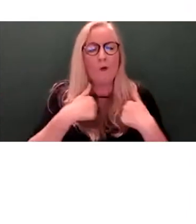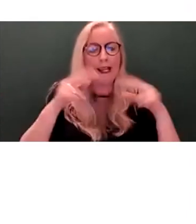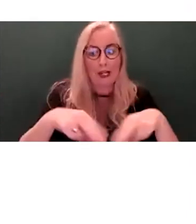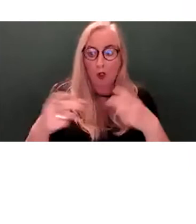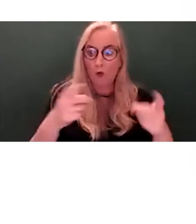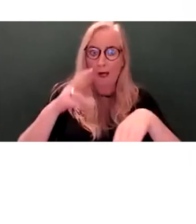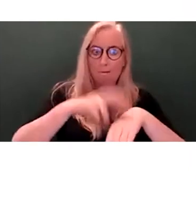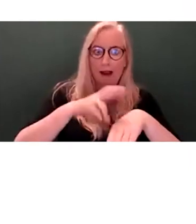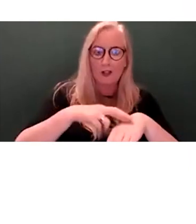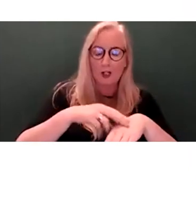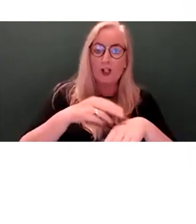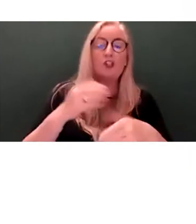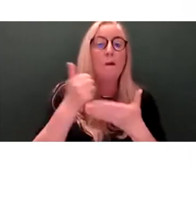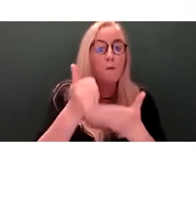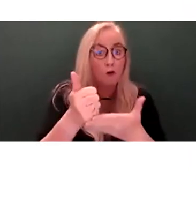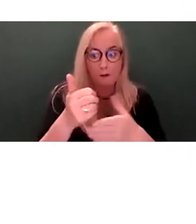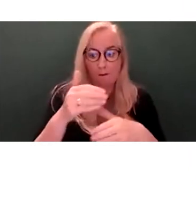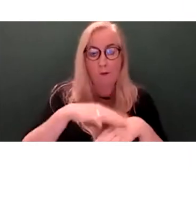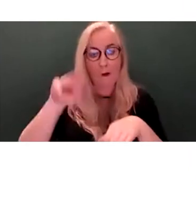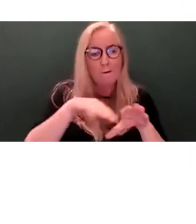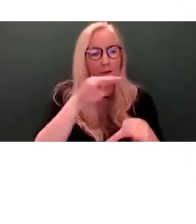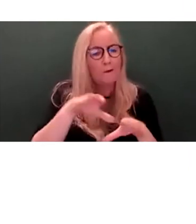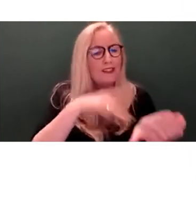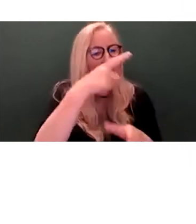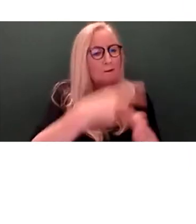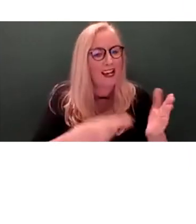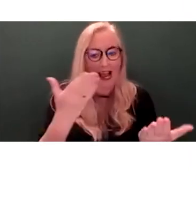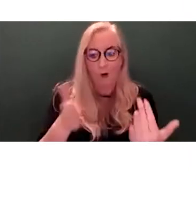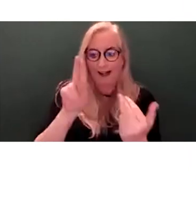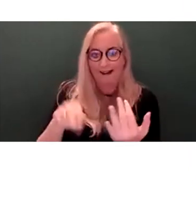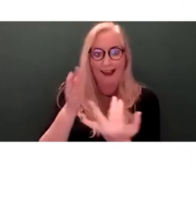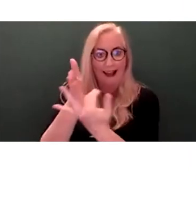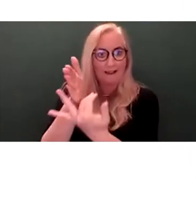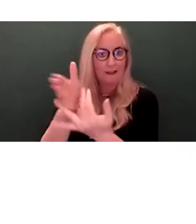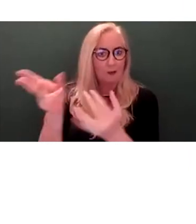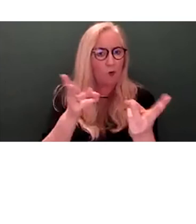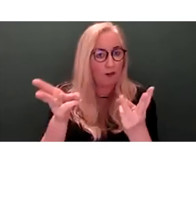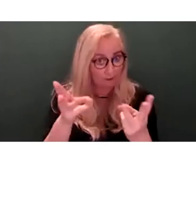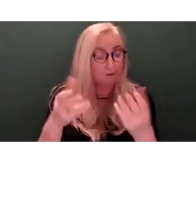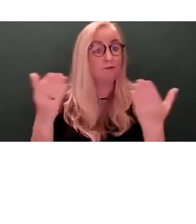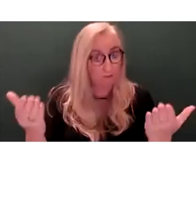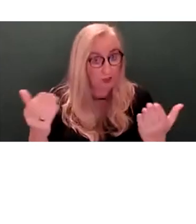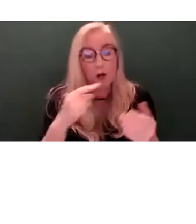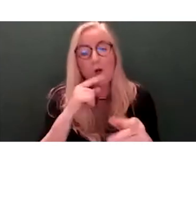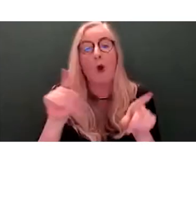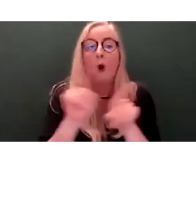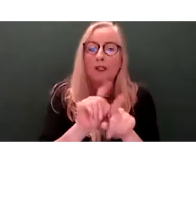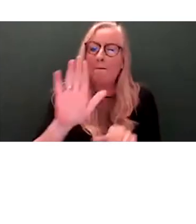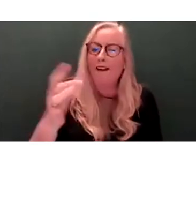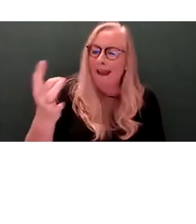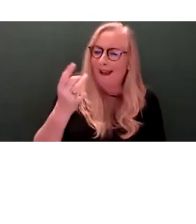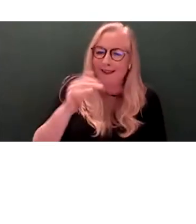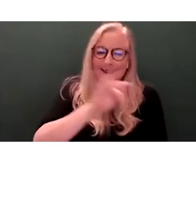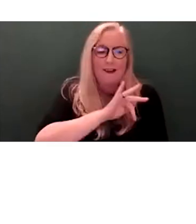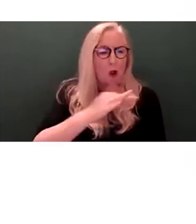support more people with disabilities to access employment. Equally, we must ask ourselves what we